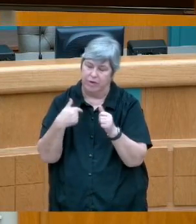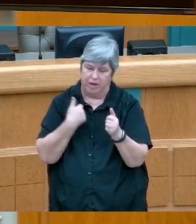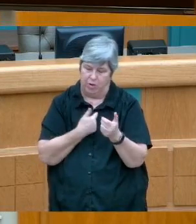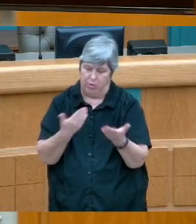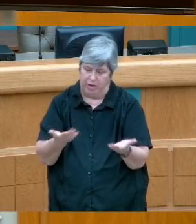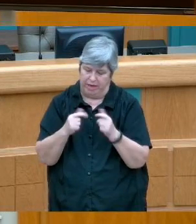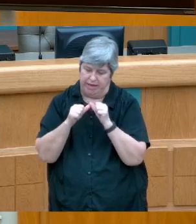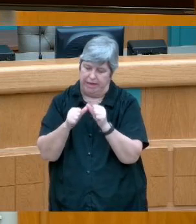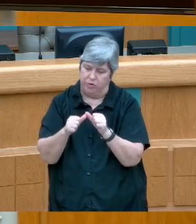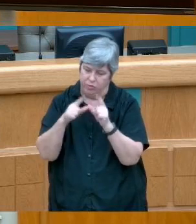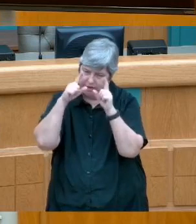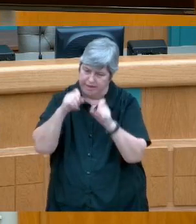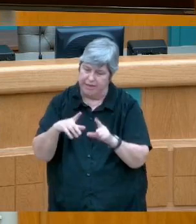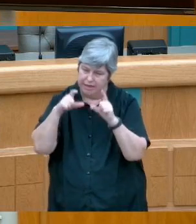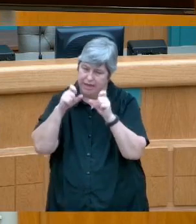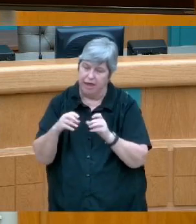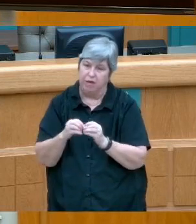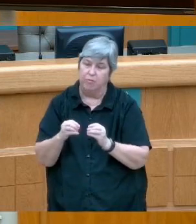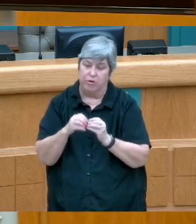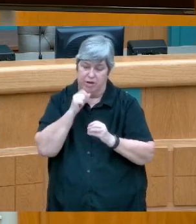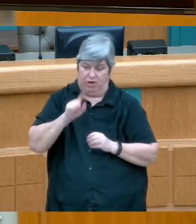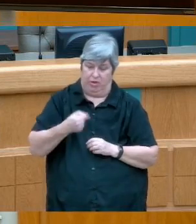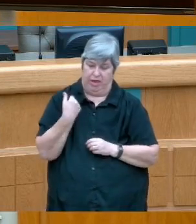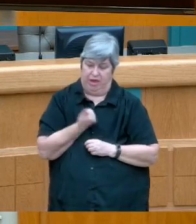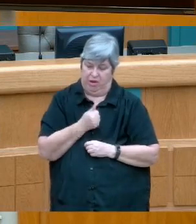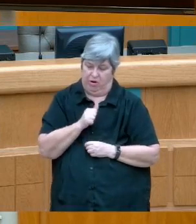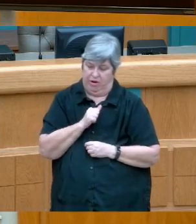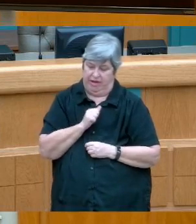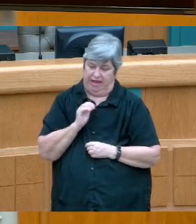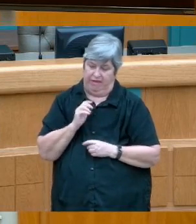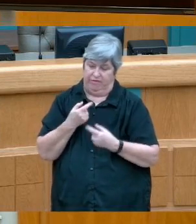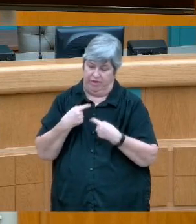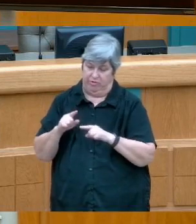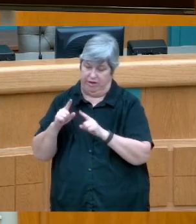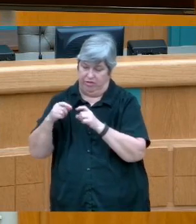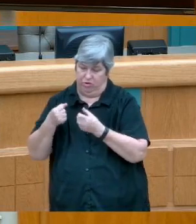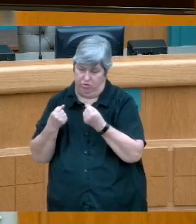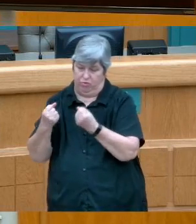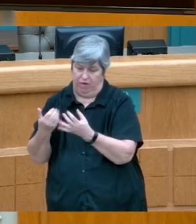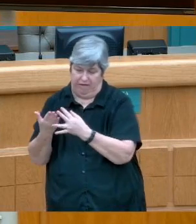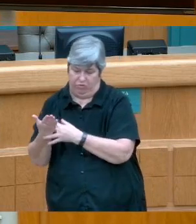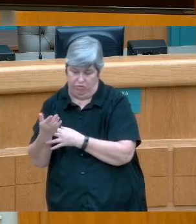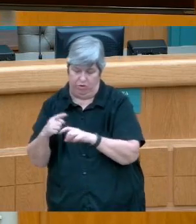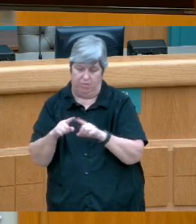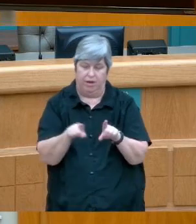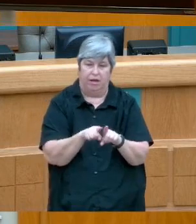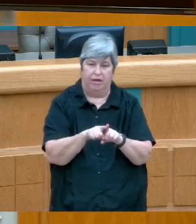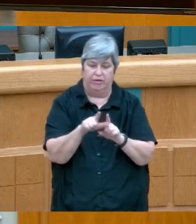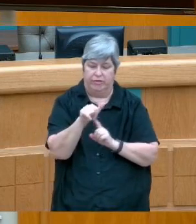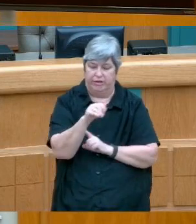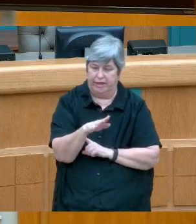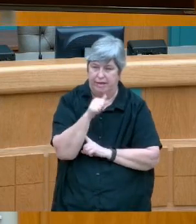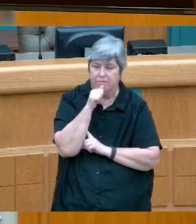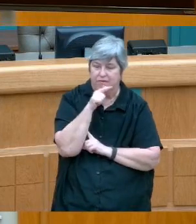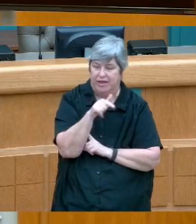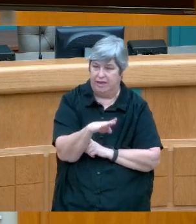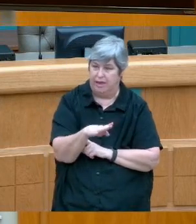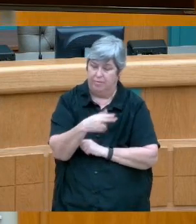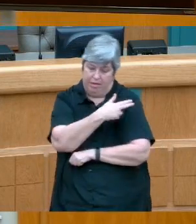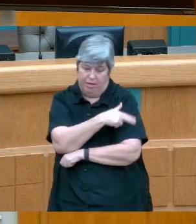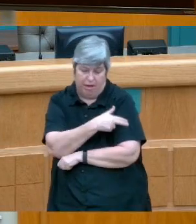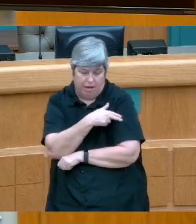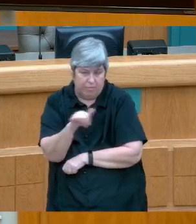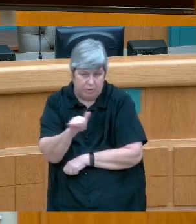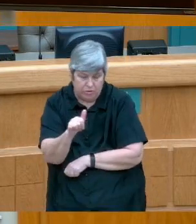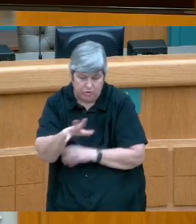test more and more, not just us in our drive-thrus, but in our labs. We're doing the analysis. And the hospitals seem to be as